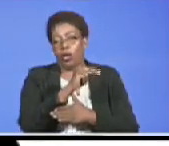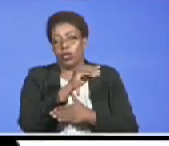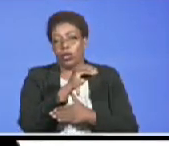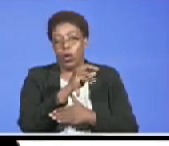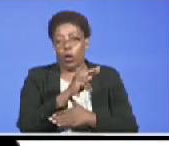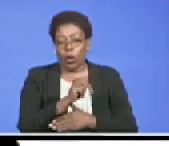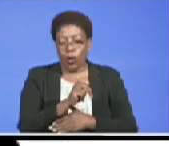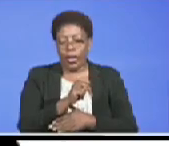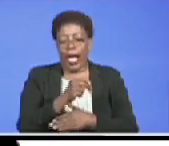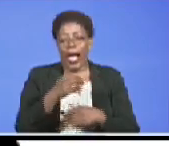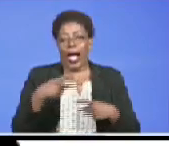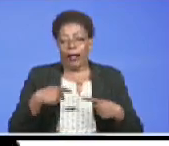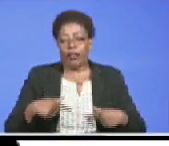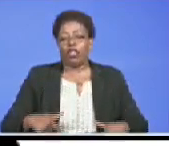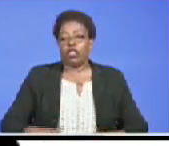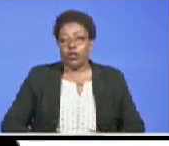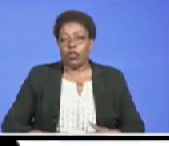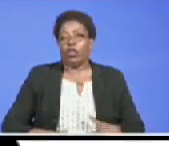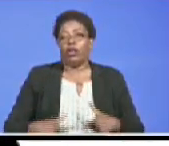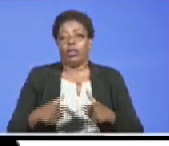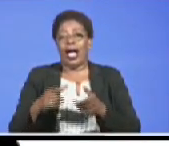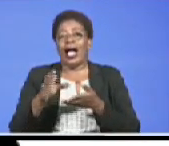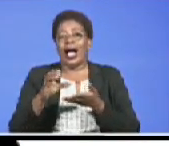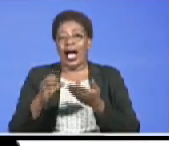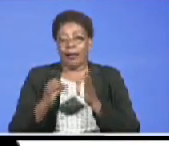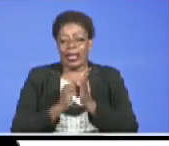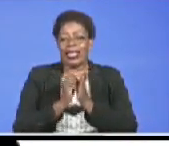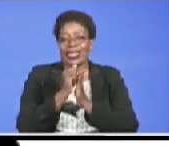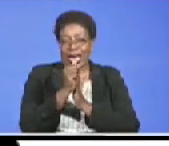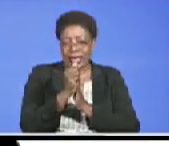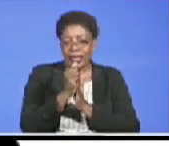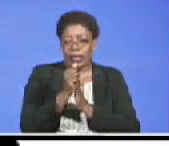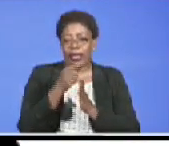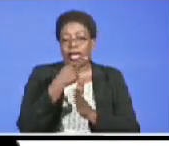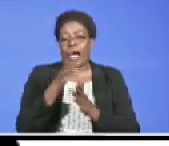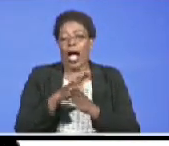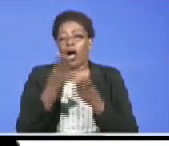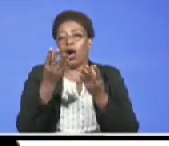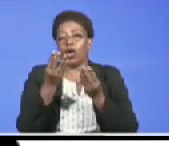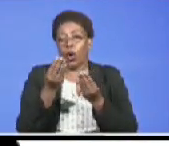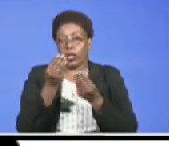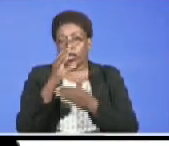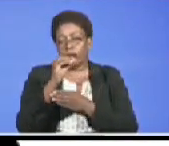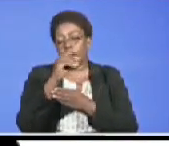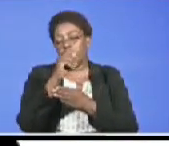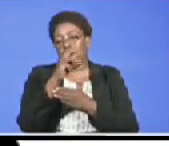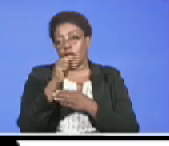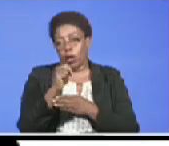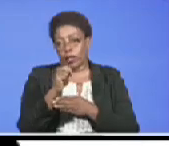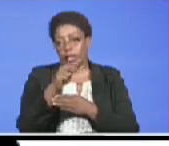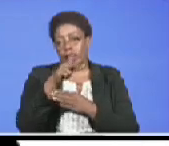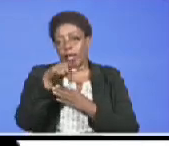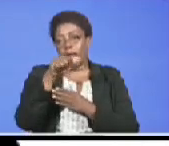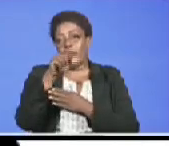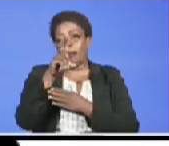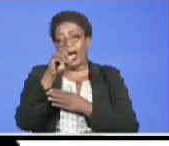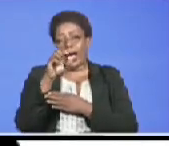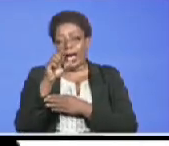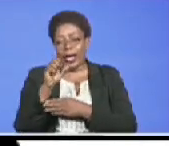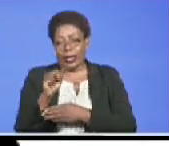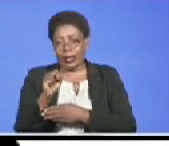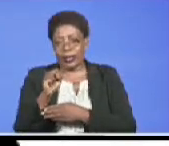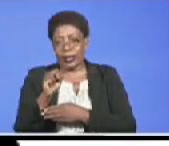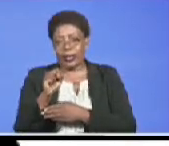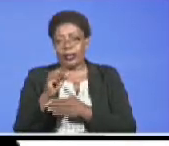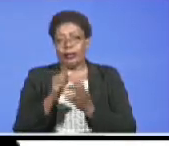cervical cancer. So these are curl cotton based pads. Both of the pads, the Genial Day is infused with anion strips, which is basically